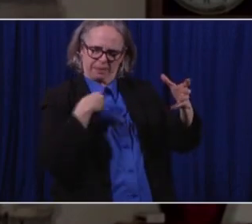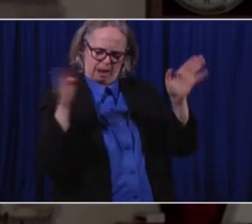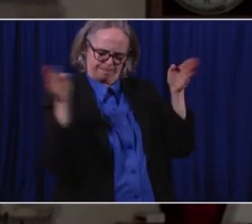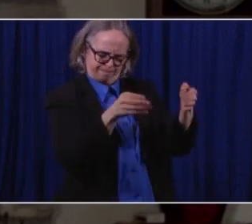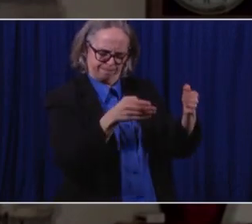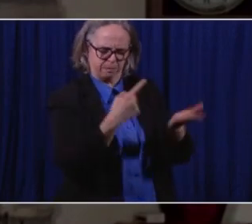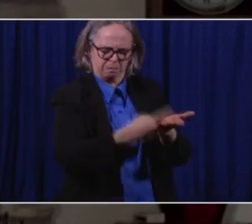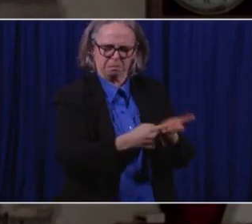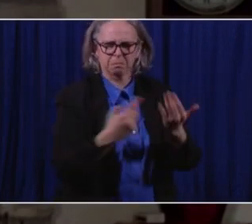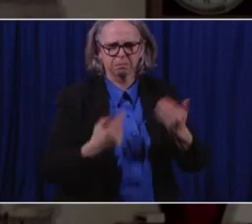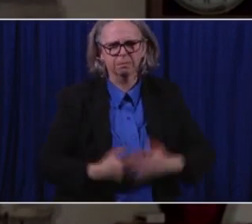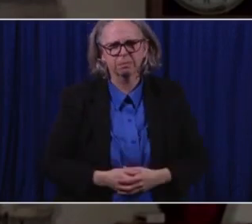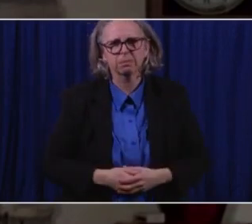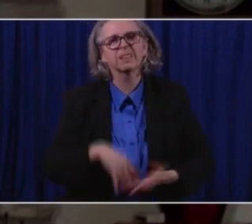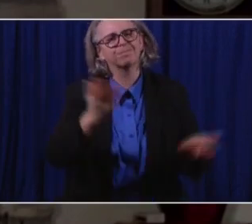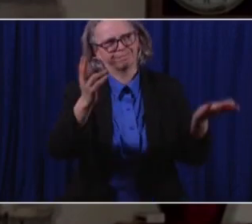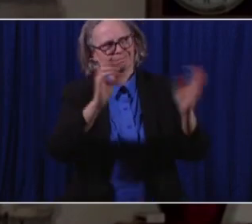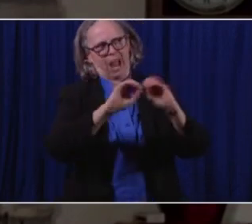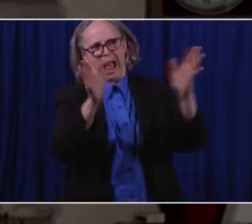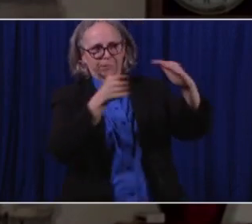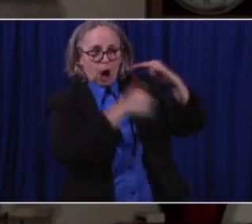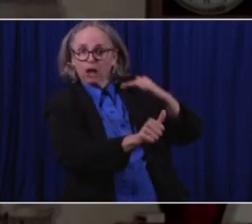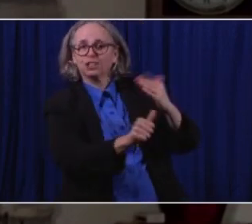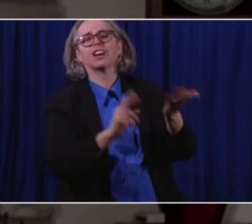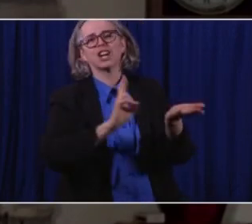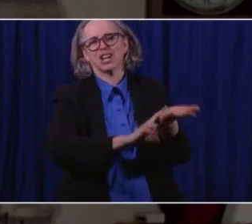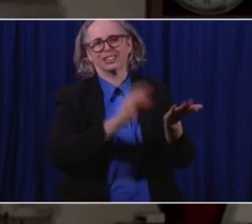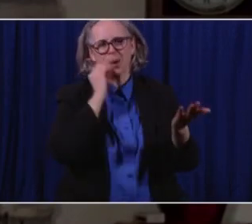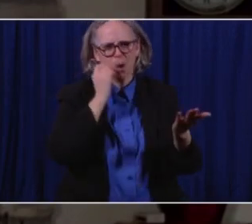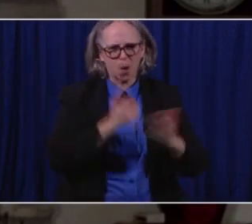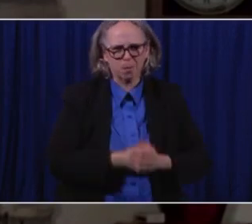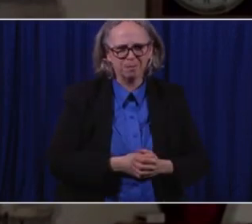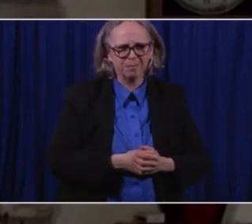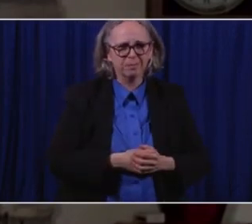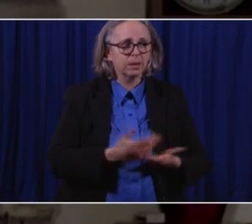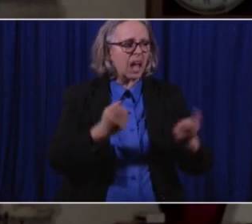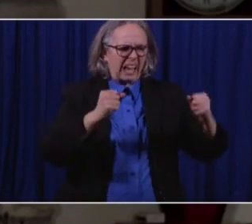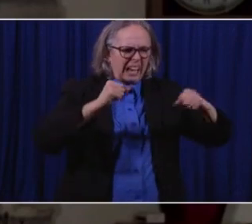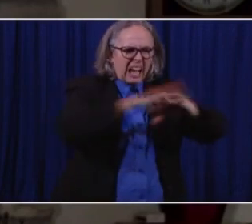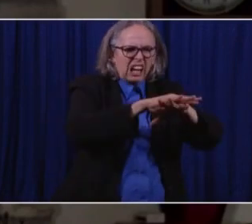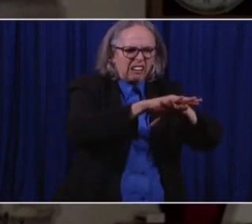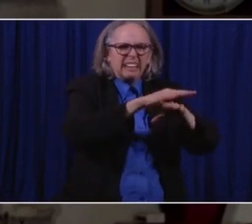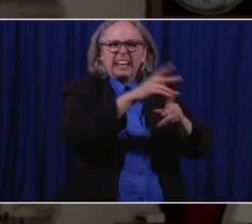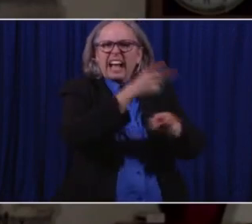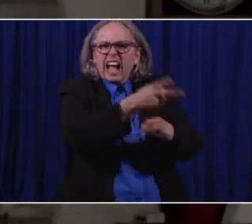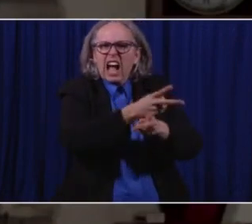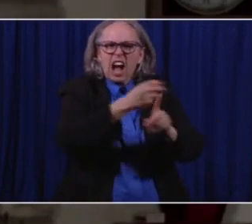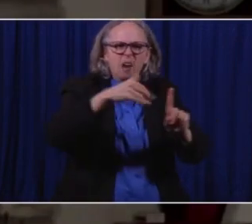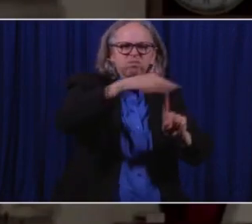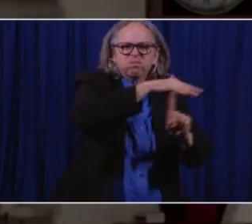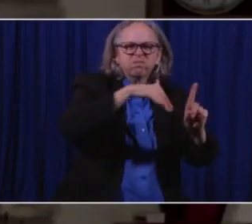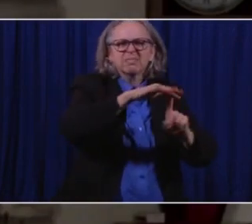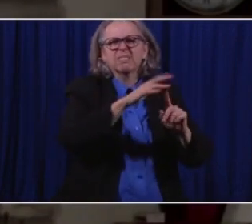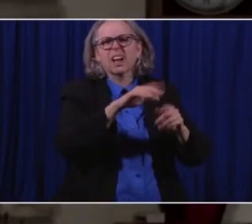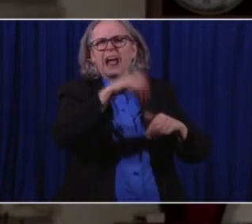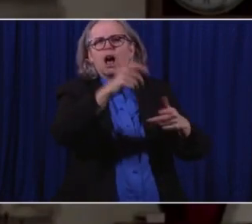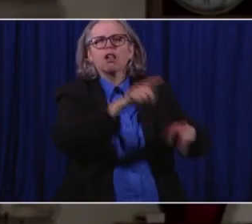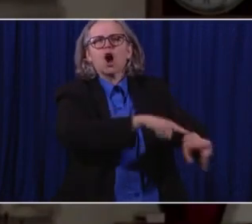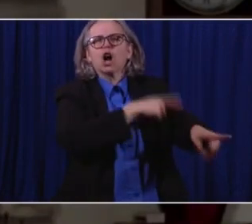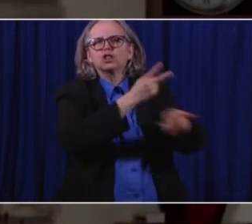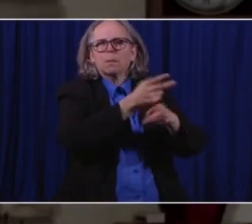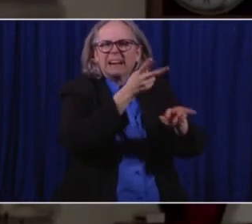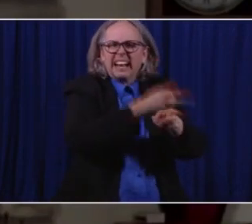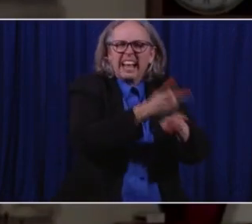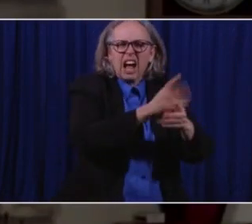Again, nursing homes, other congregate care settings where people live, our medical